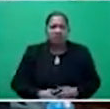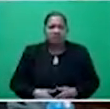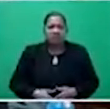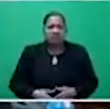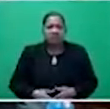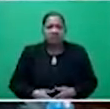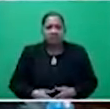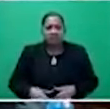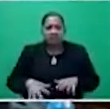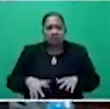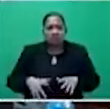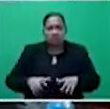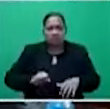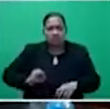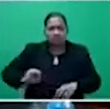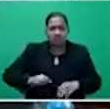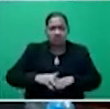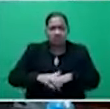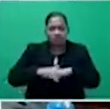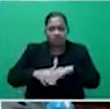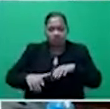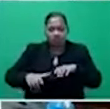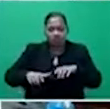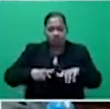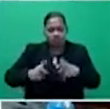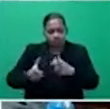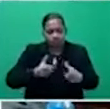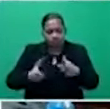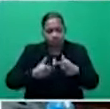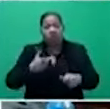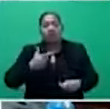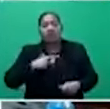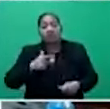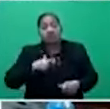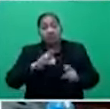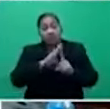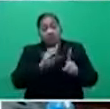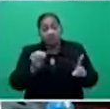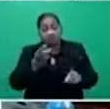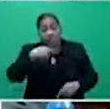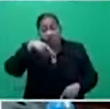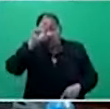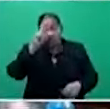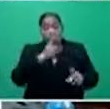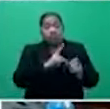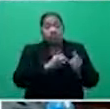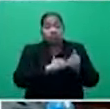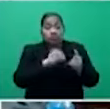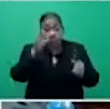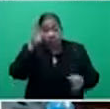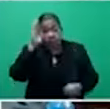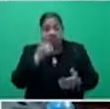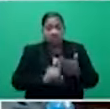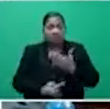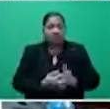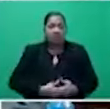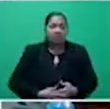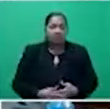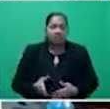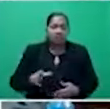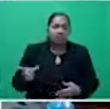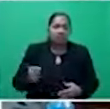history. That is not understood. That is why, for example, when Ratu Sukuna did all the provincial the land stuff, Navosa was put together